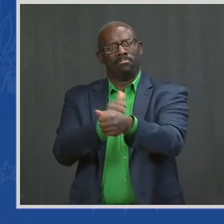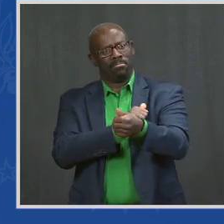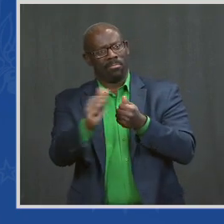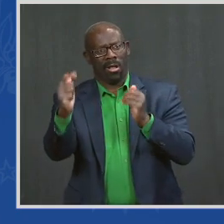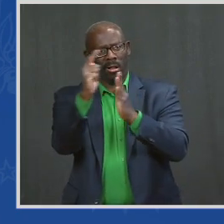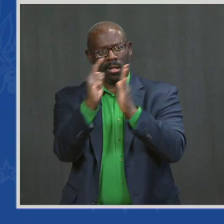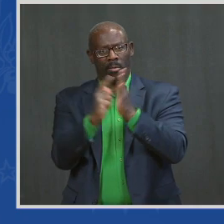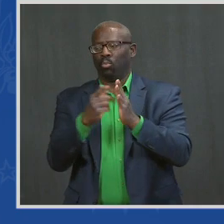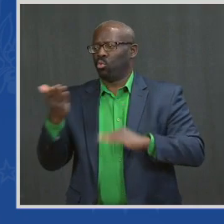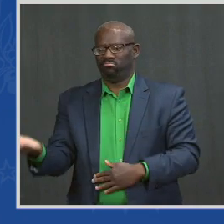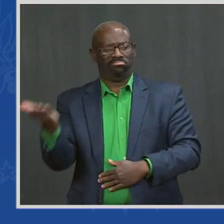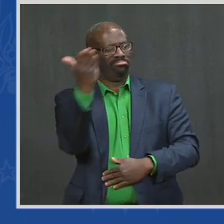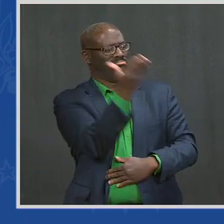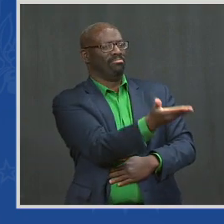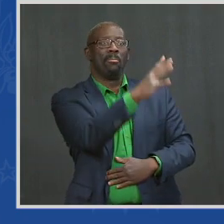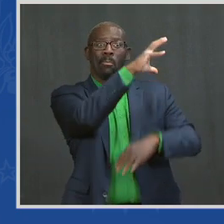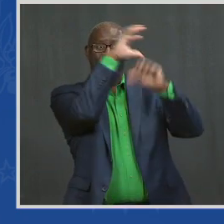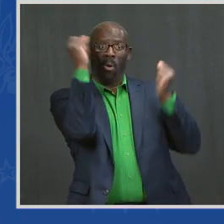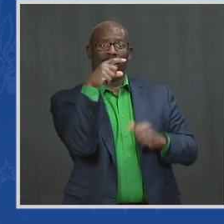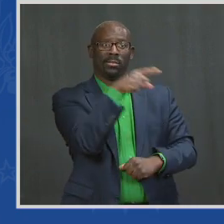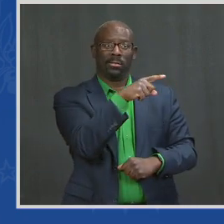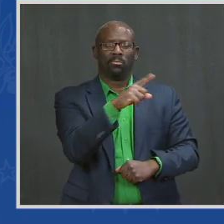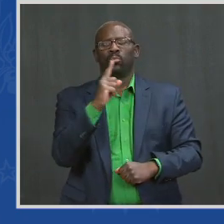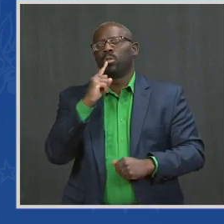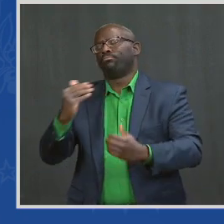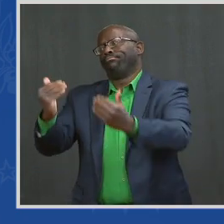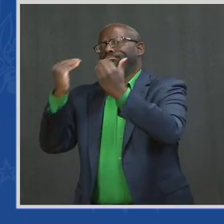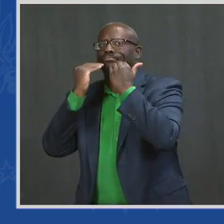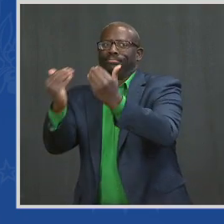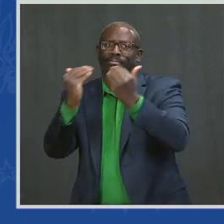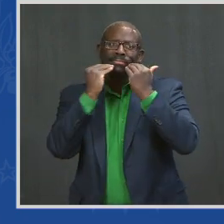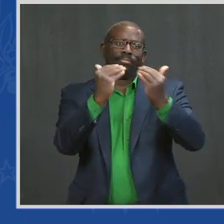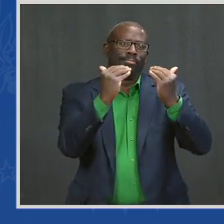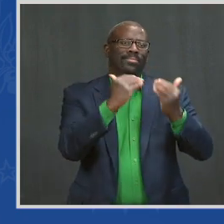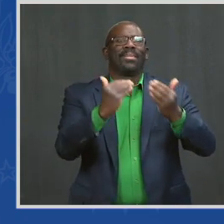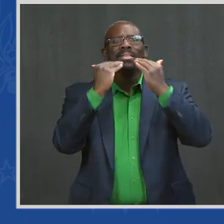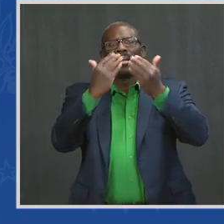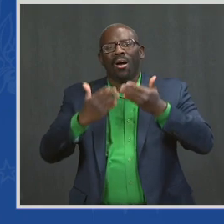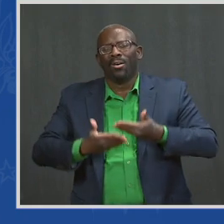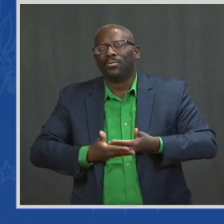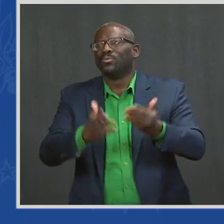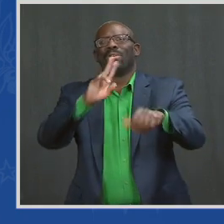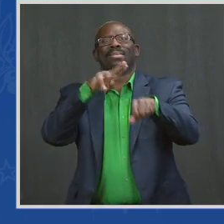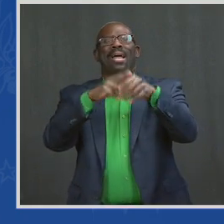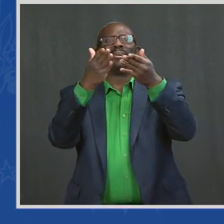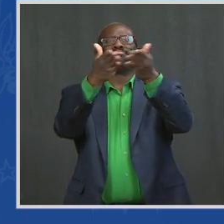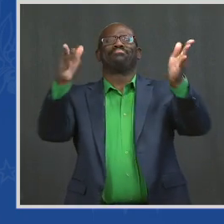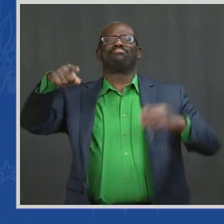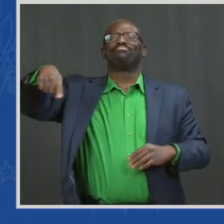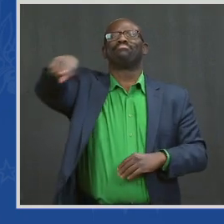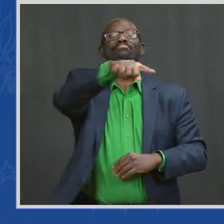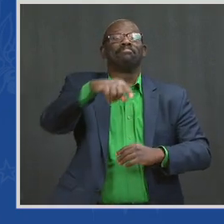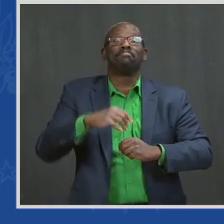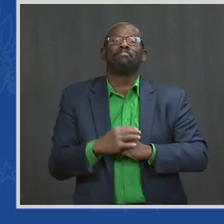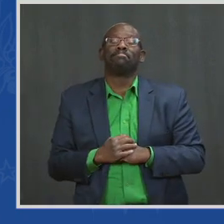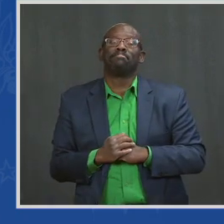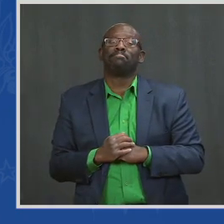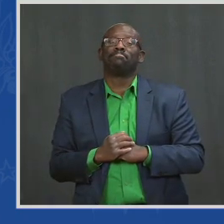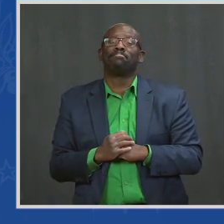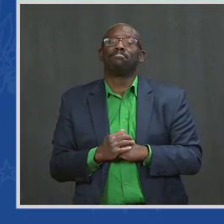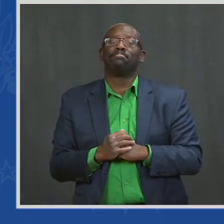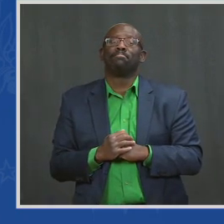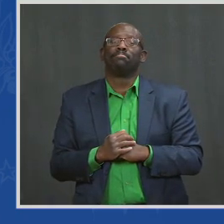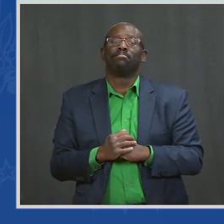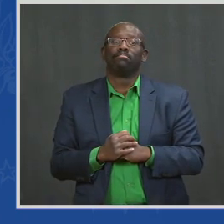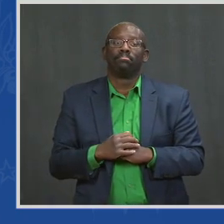I thank you all. We thank you all. Your nation thanks you all. And you know, when we